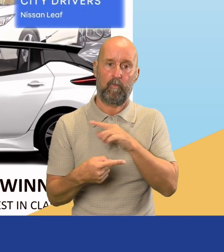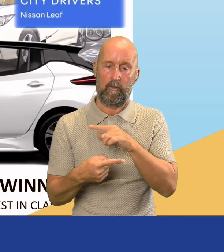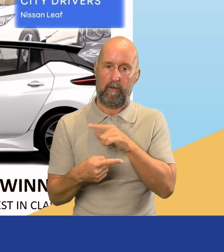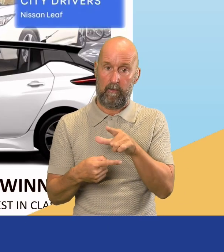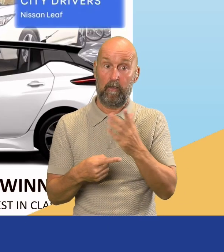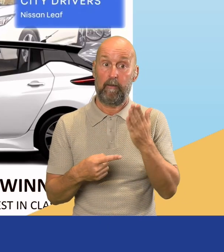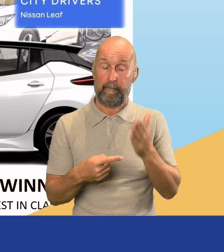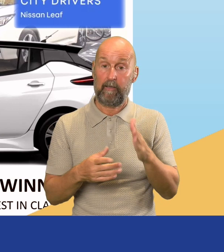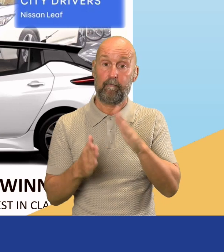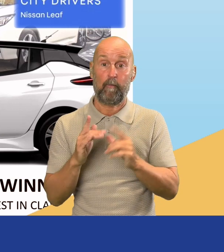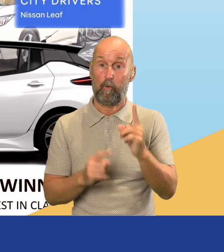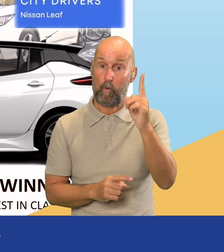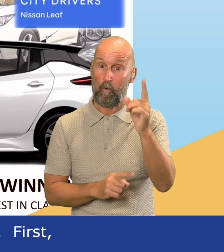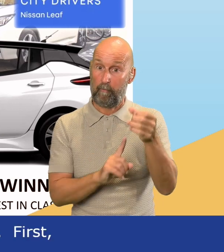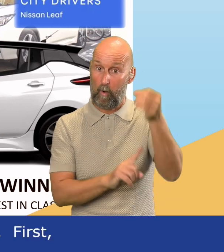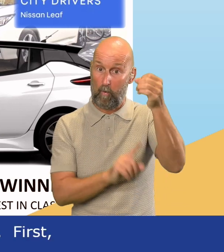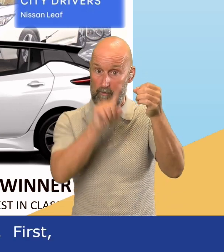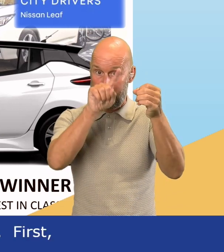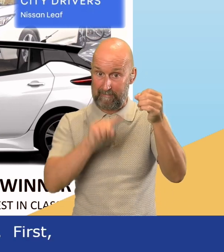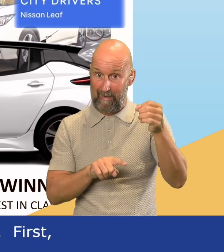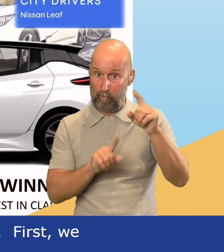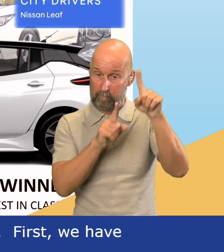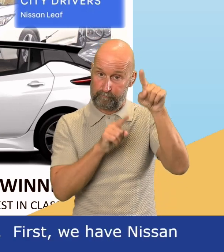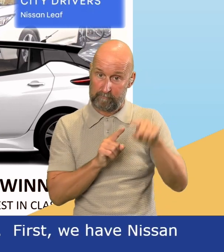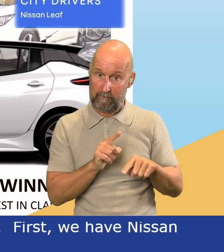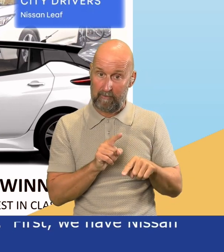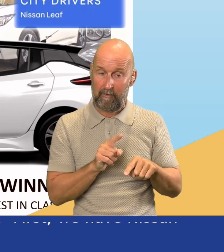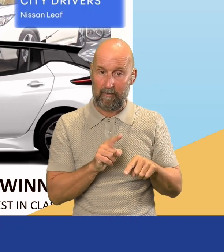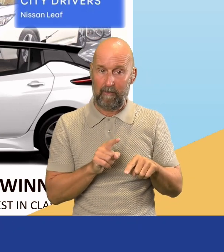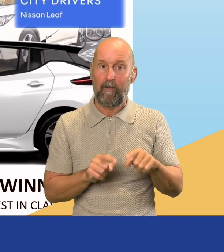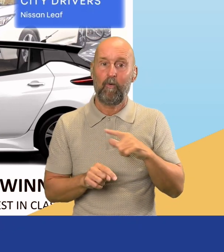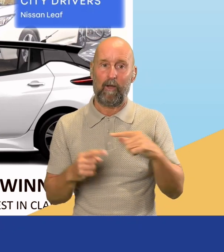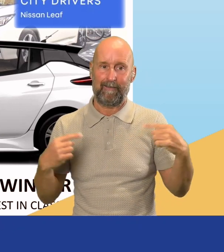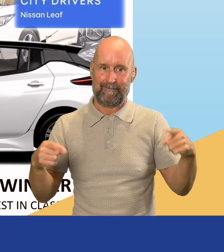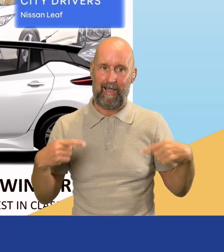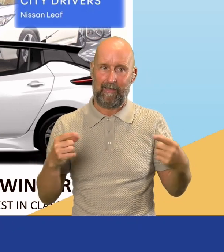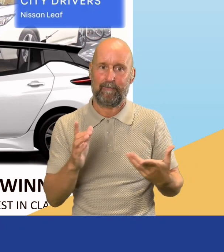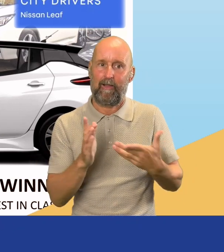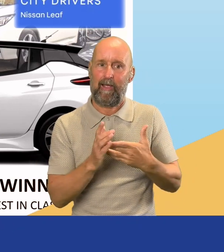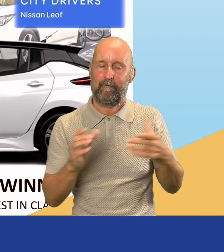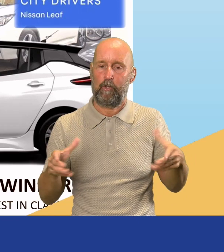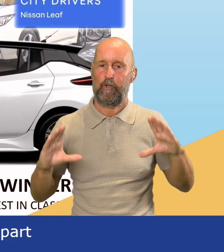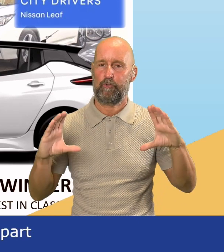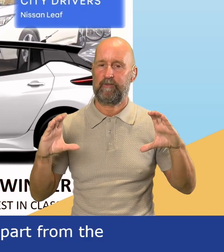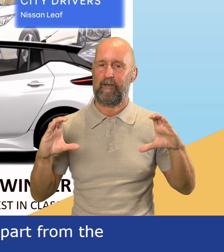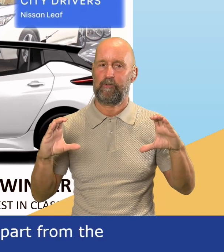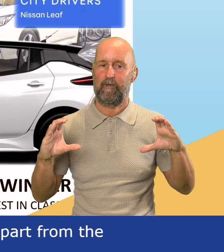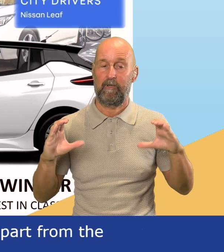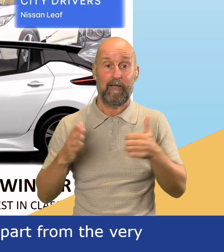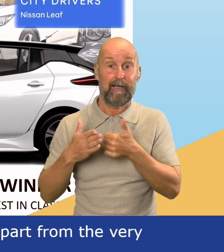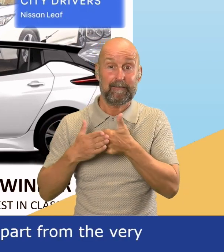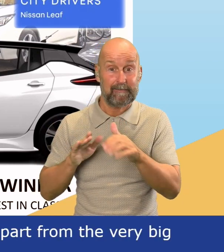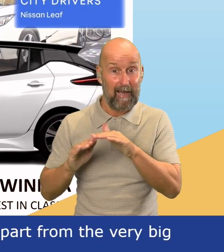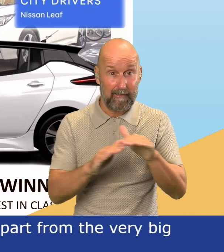Ariya that drove from the North Pole to the South Pole. Apart from the very big off-road tires and a bit of a lift kit on the suspension, that car was standard. It